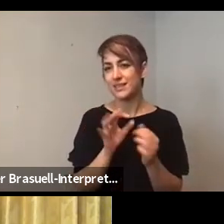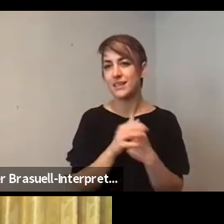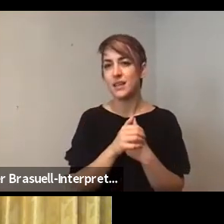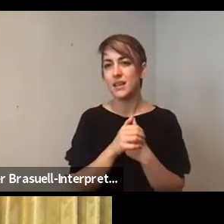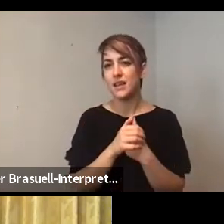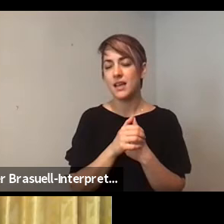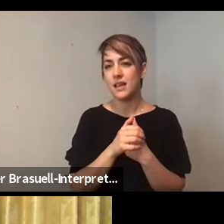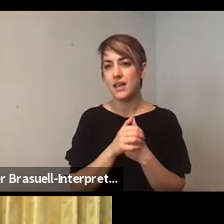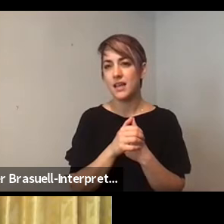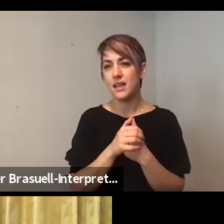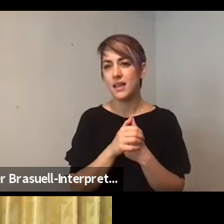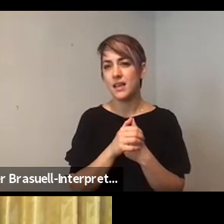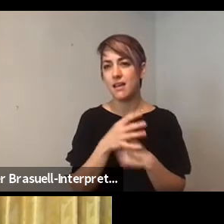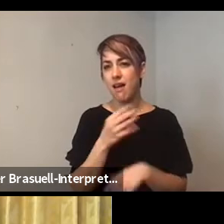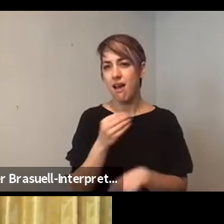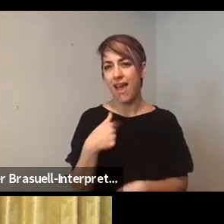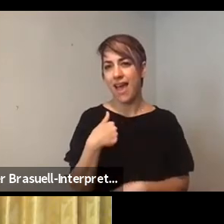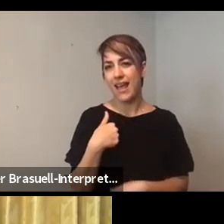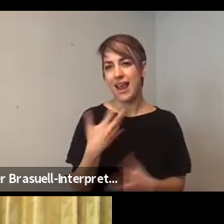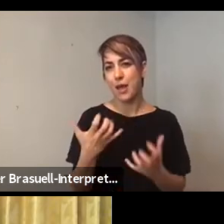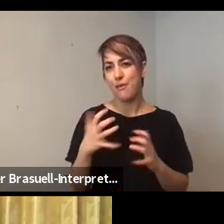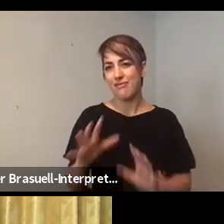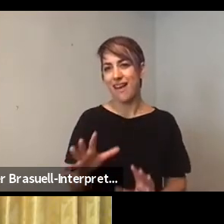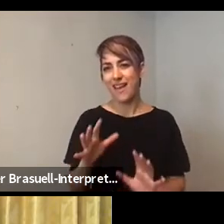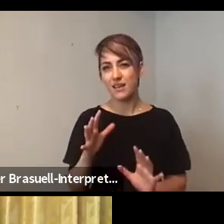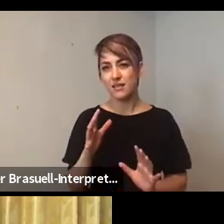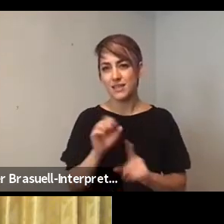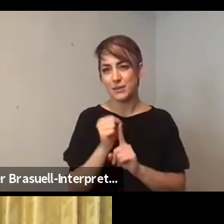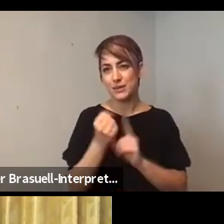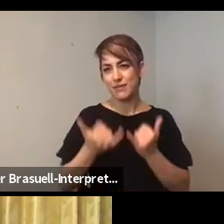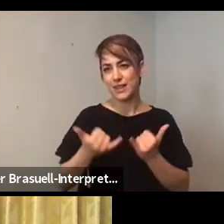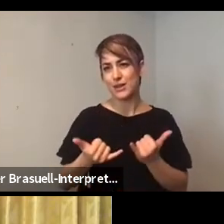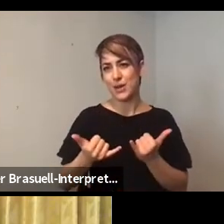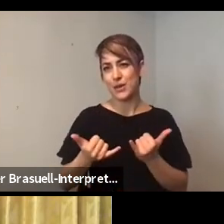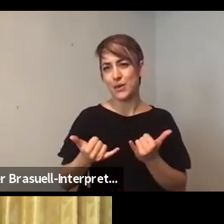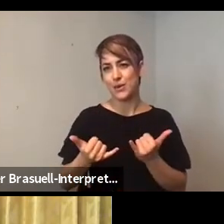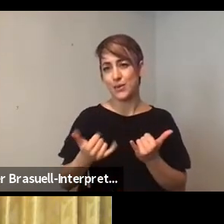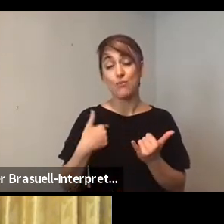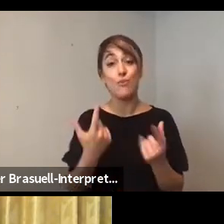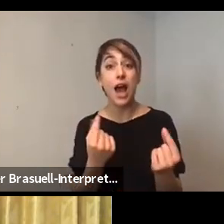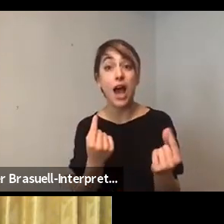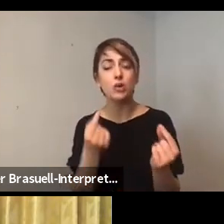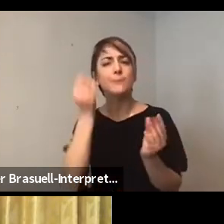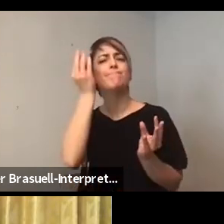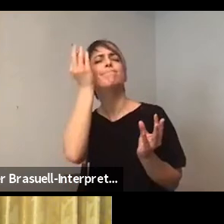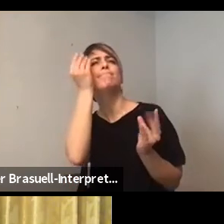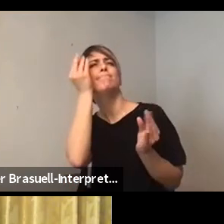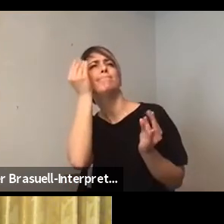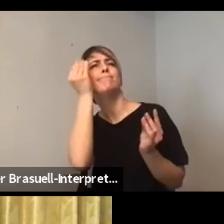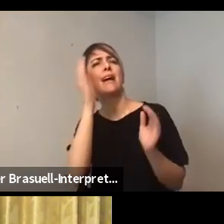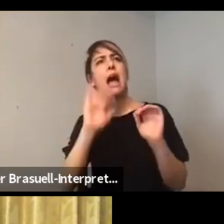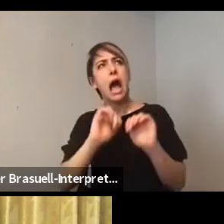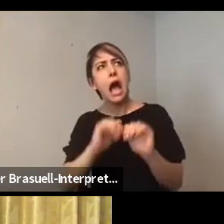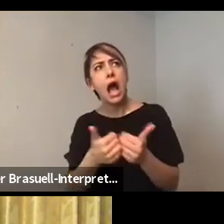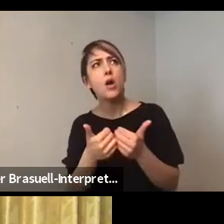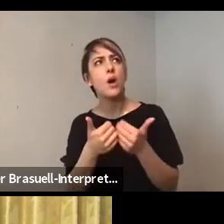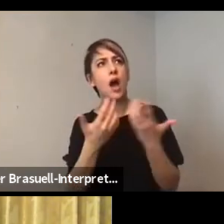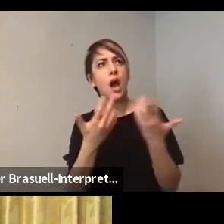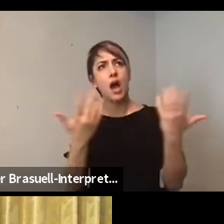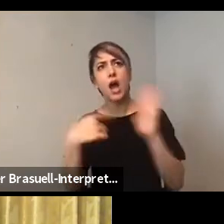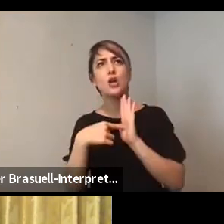So I was always thinking about how can I do it in a not digital way. And